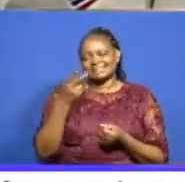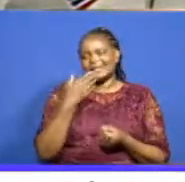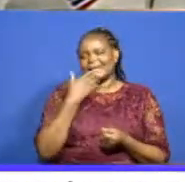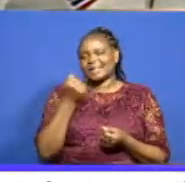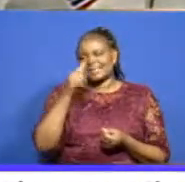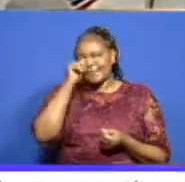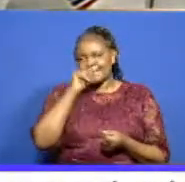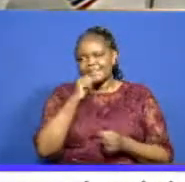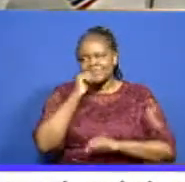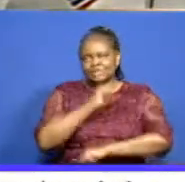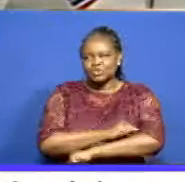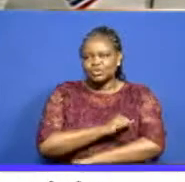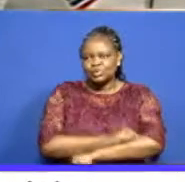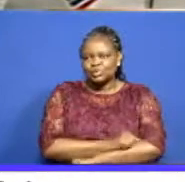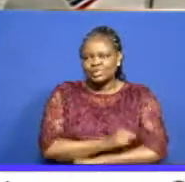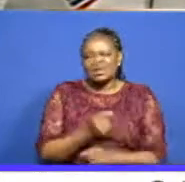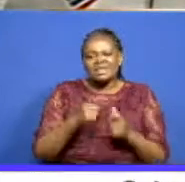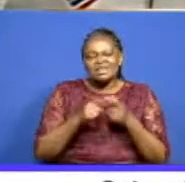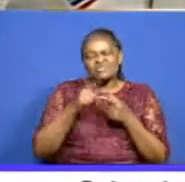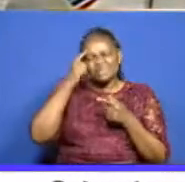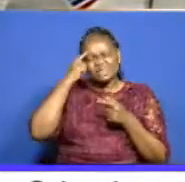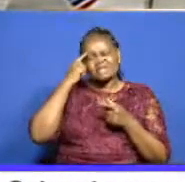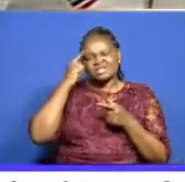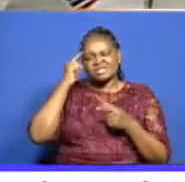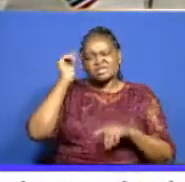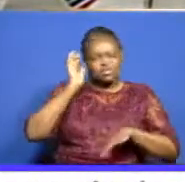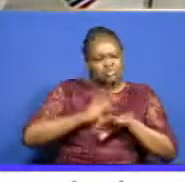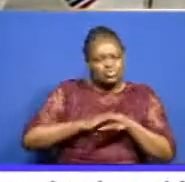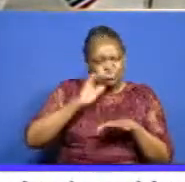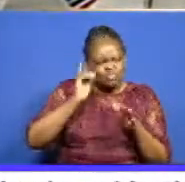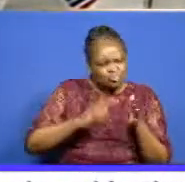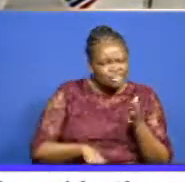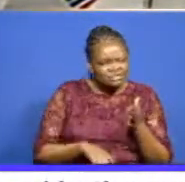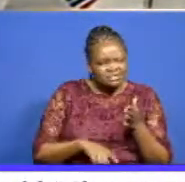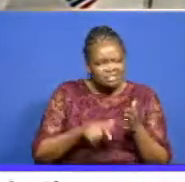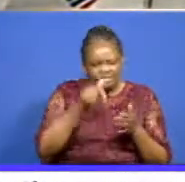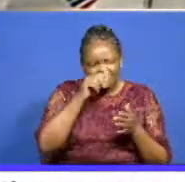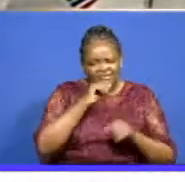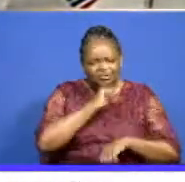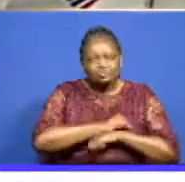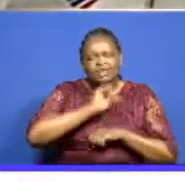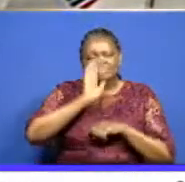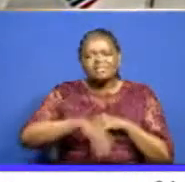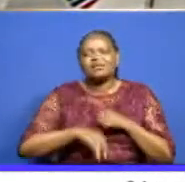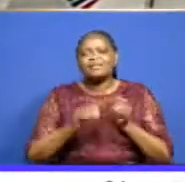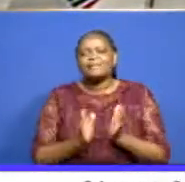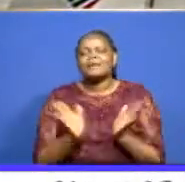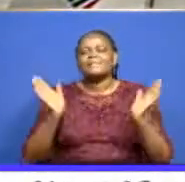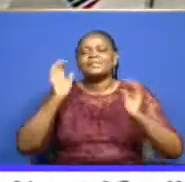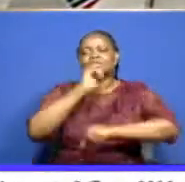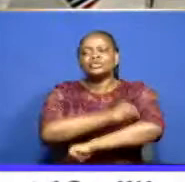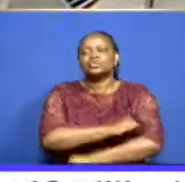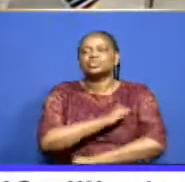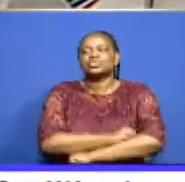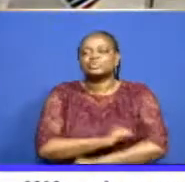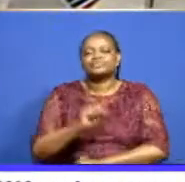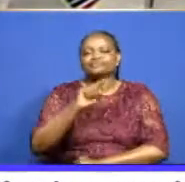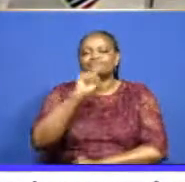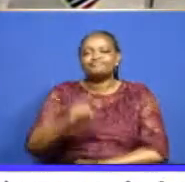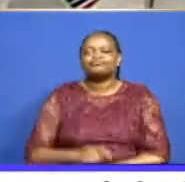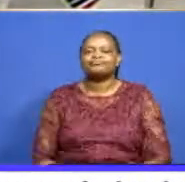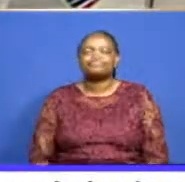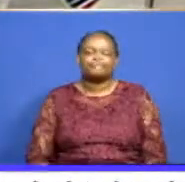private schools. What is it that you think has worked that has failed elsewhere? Thank you very much for